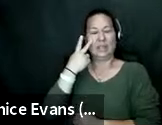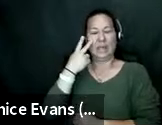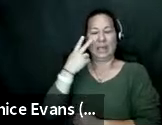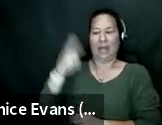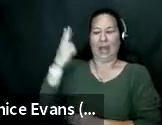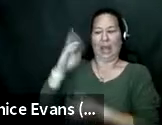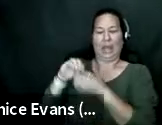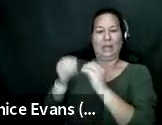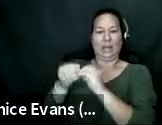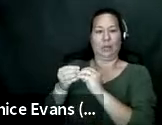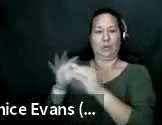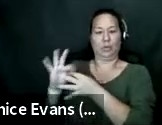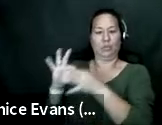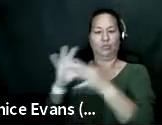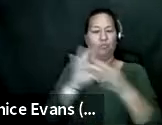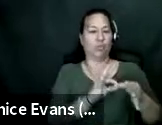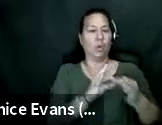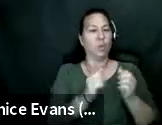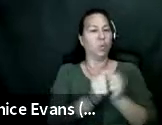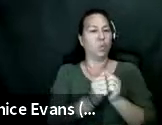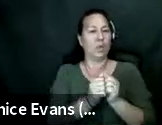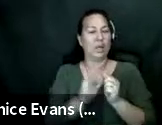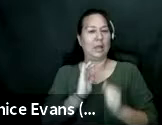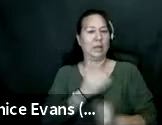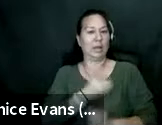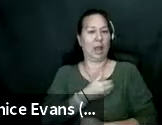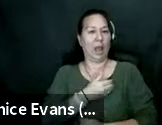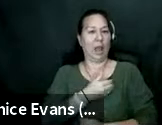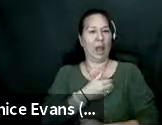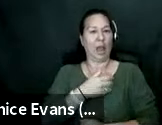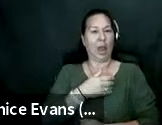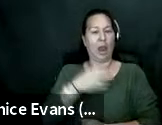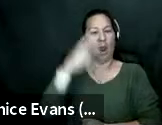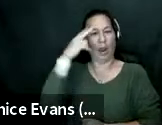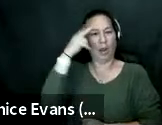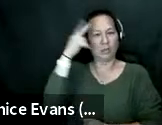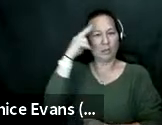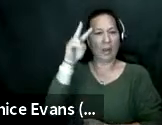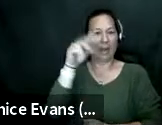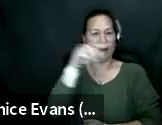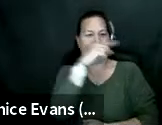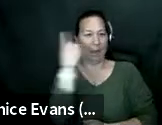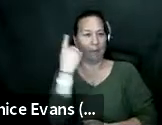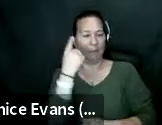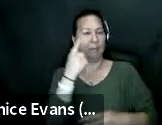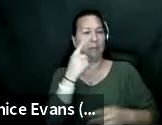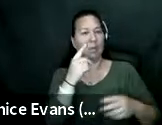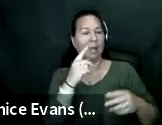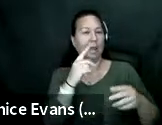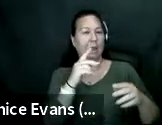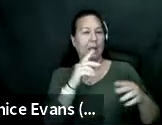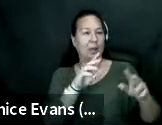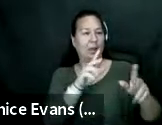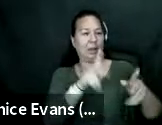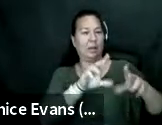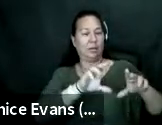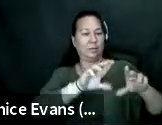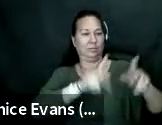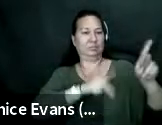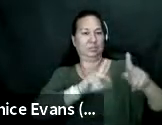and our Black residents. But you can also see that really nobody was unaffected by the